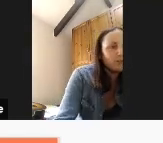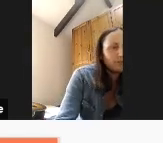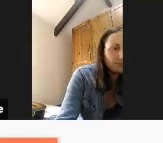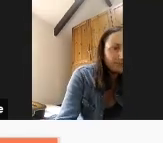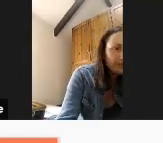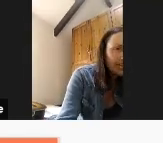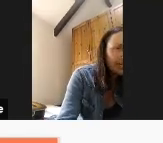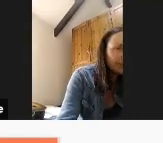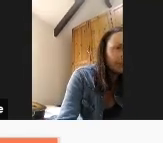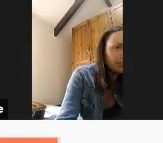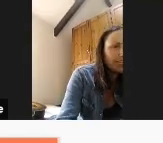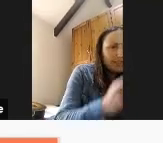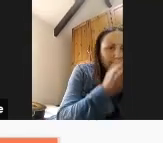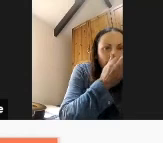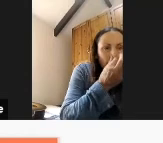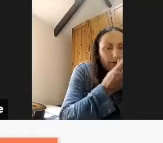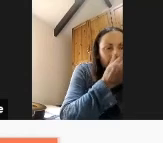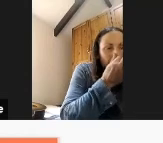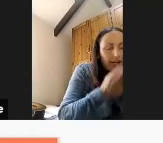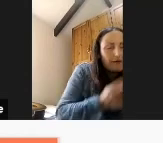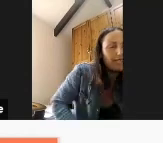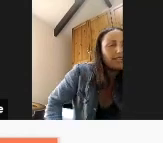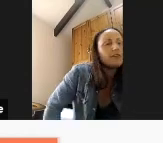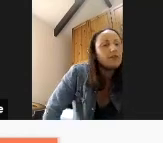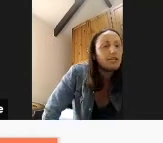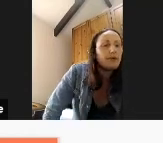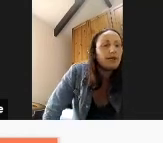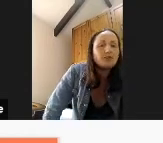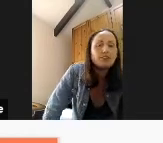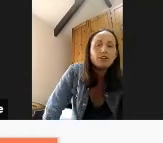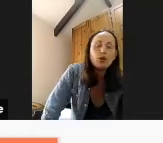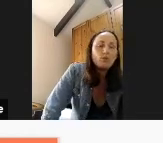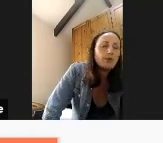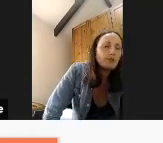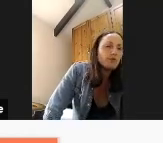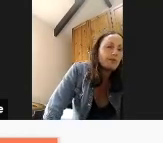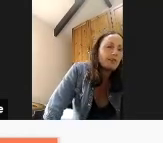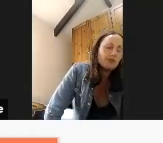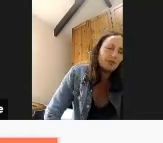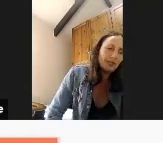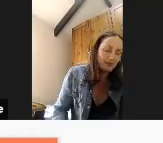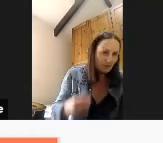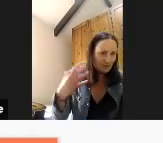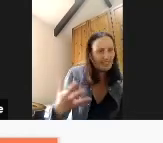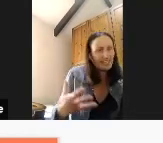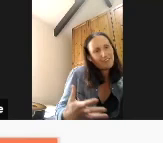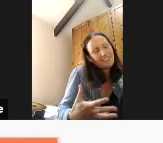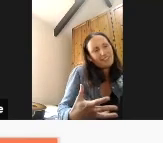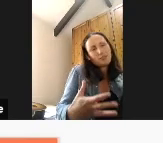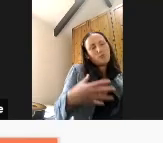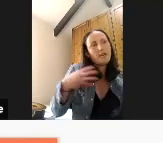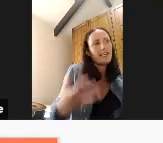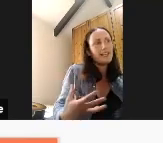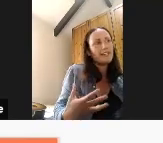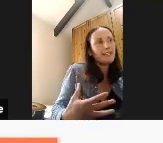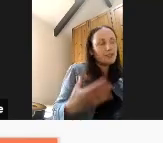belongs. So that's a bit about what we're about. And we think about what we do on a perspective of subsidiarity. So